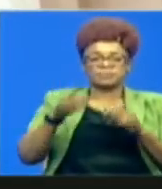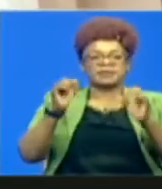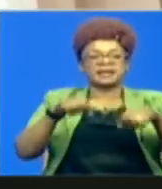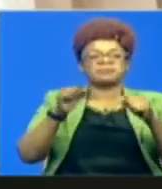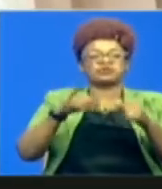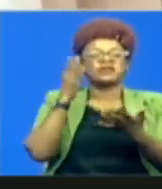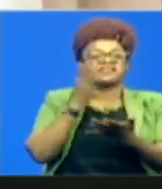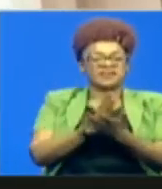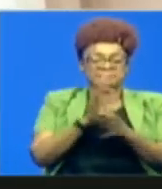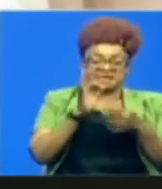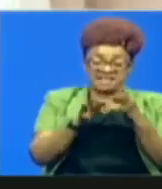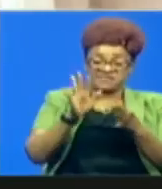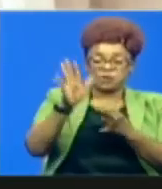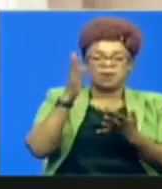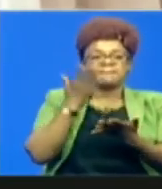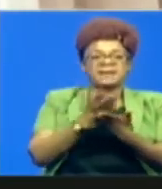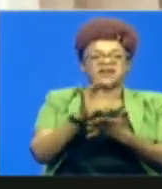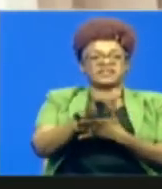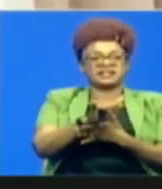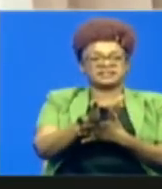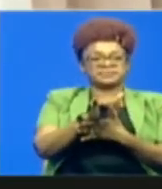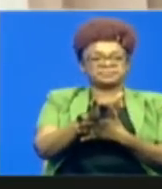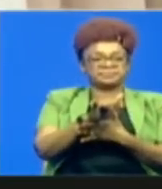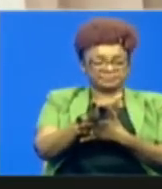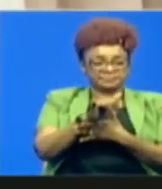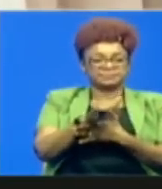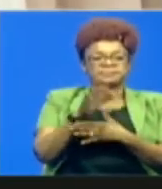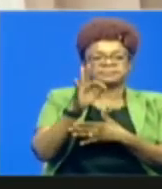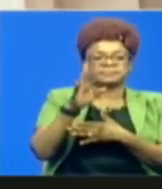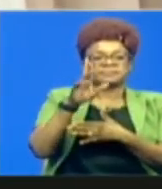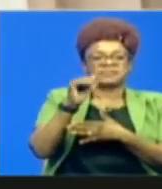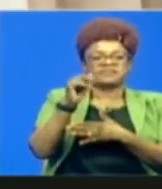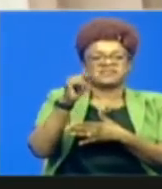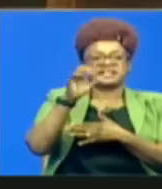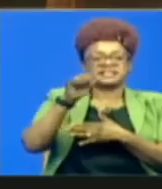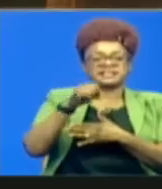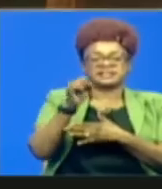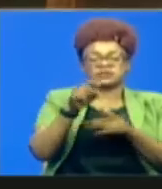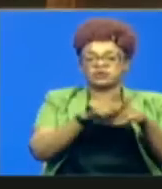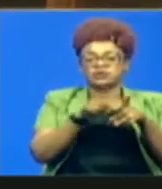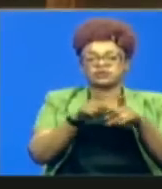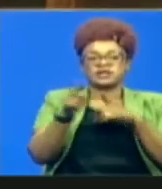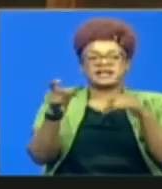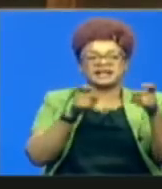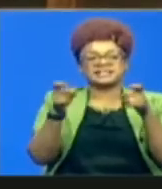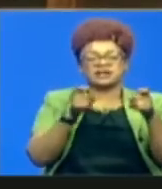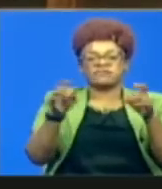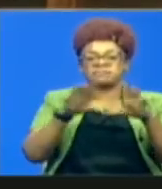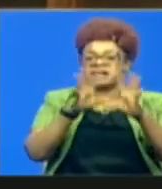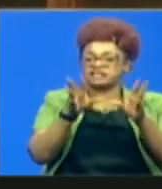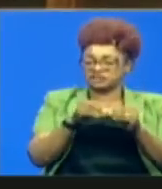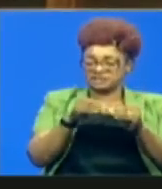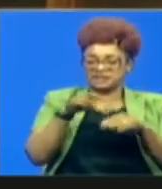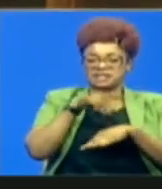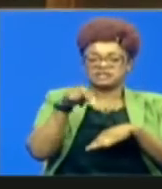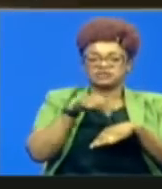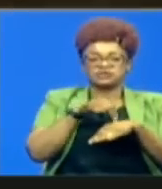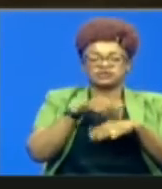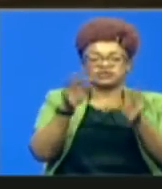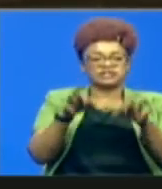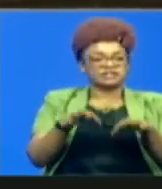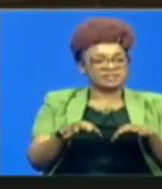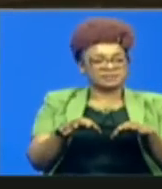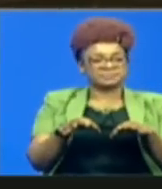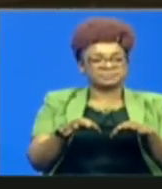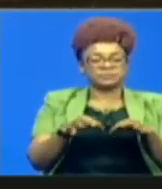it. Prosecution witness Francis Anyona, who is also the Director of Budget at the National Treasury,